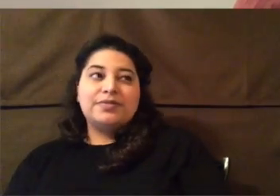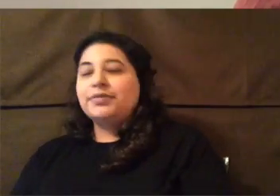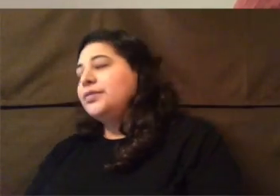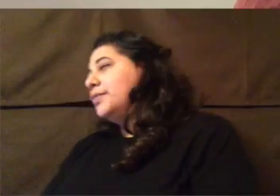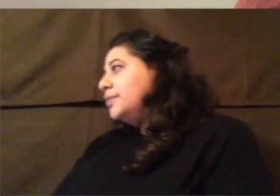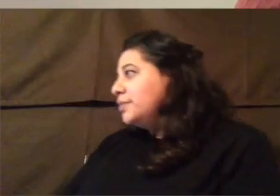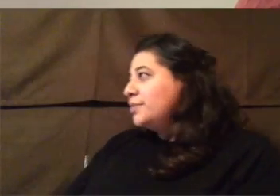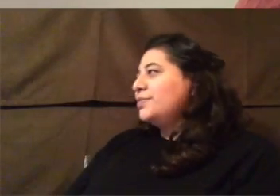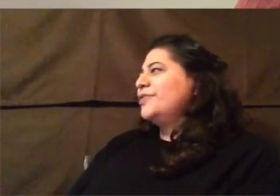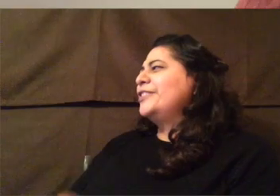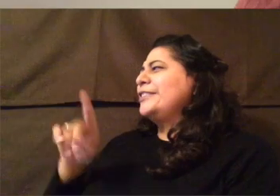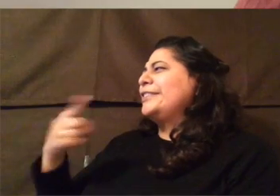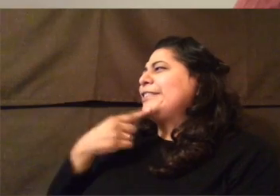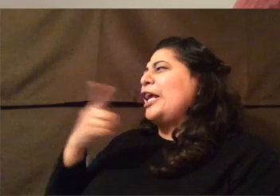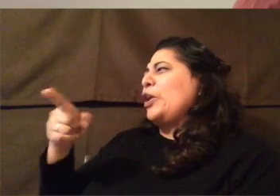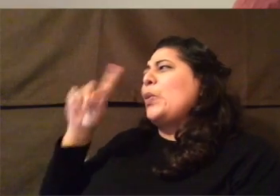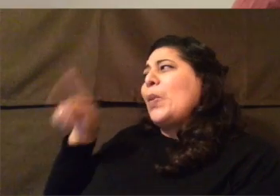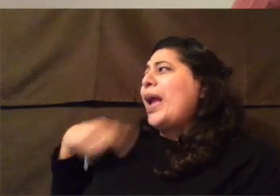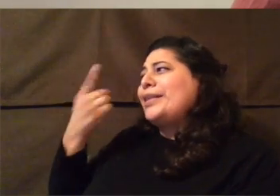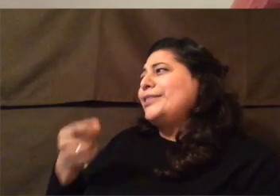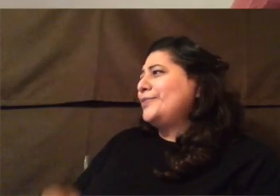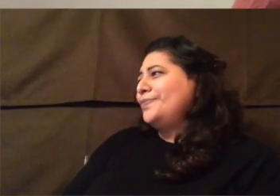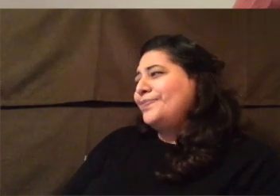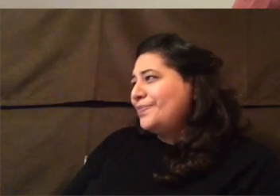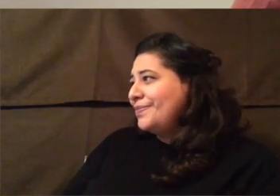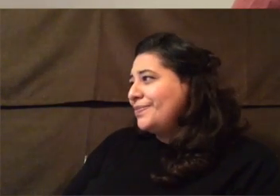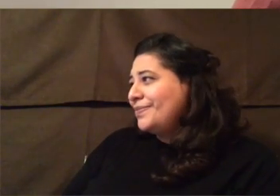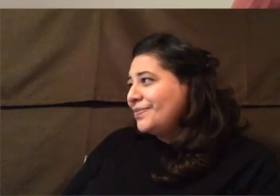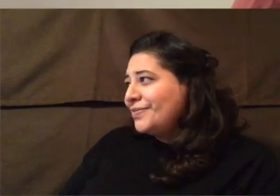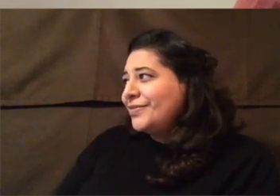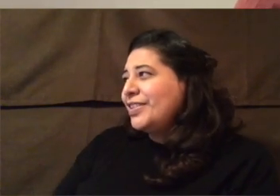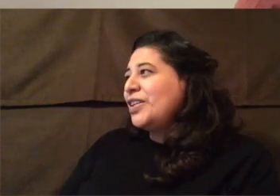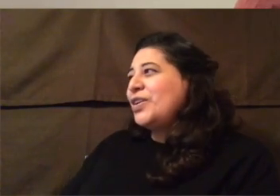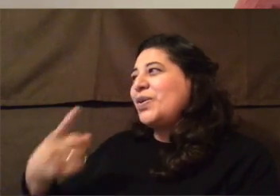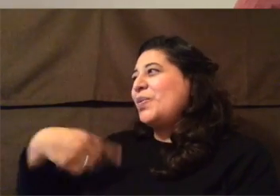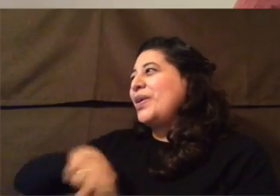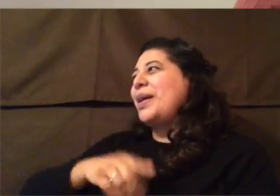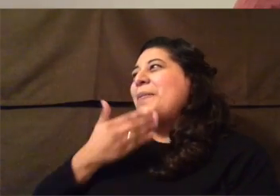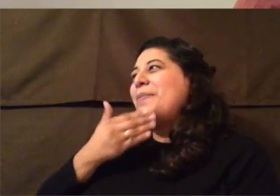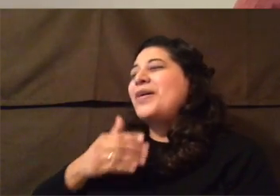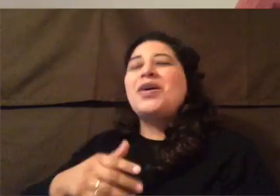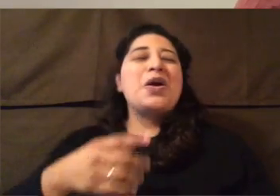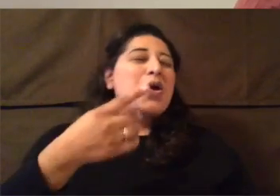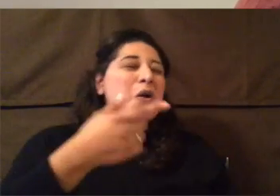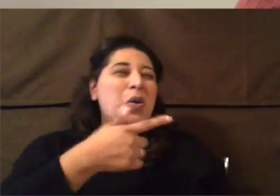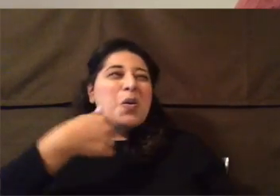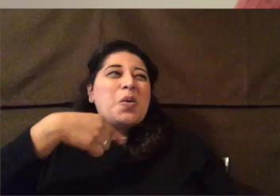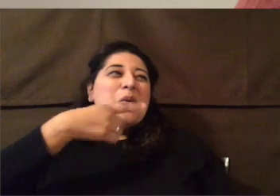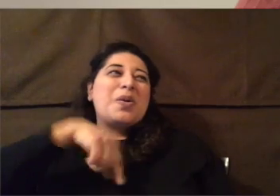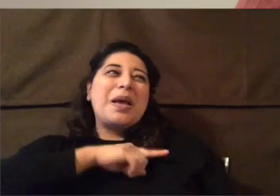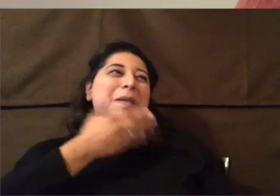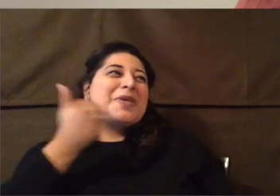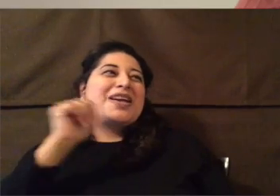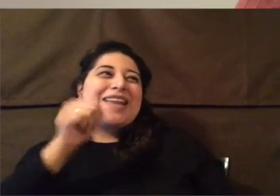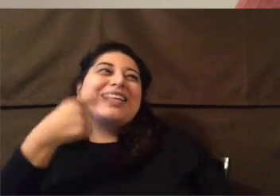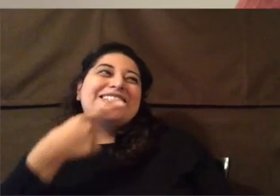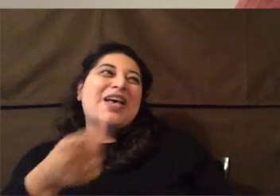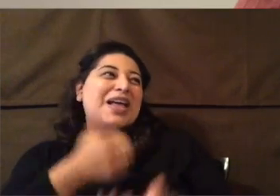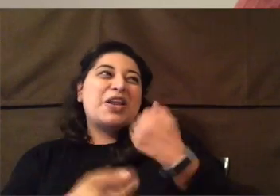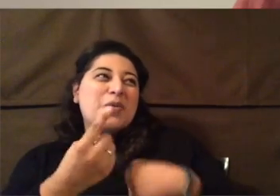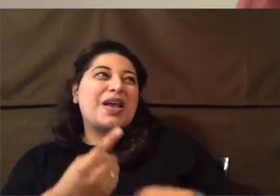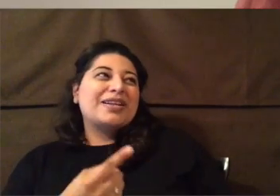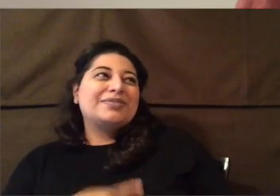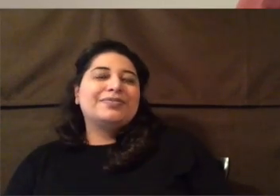believe it," said Jack. "She'll say you're nuts," said Annie. "We better not tell anyone," said